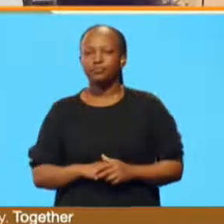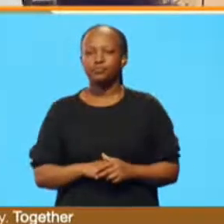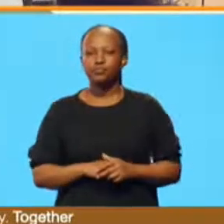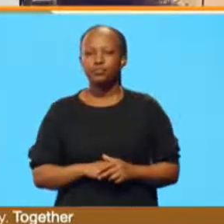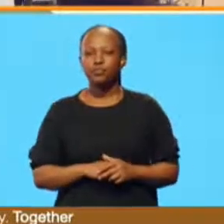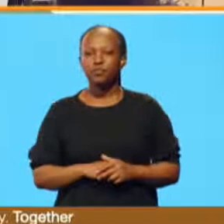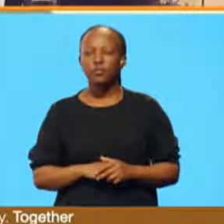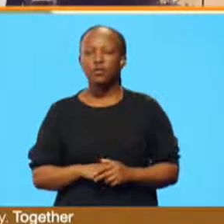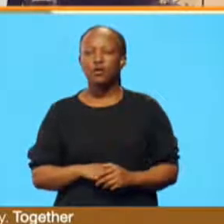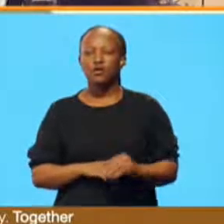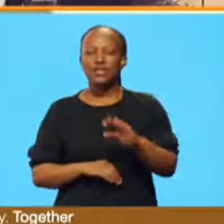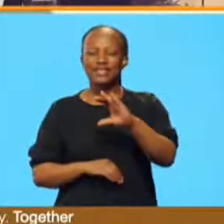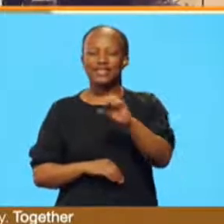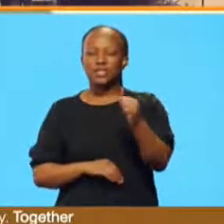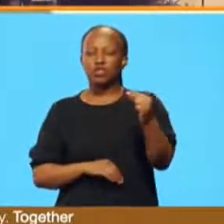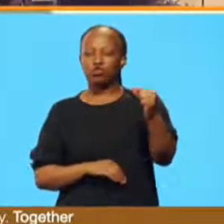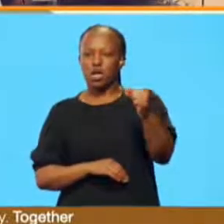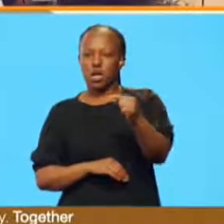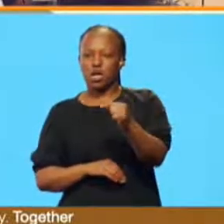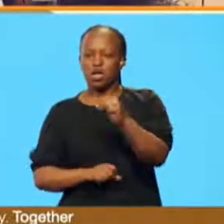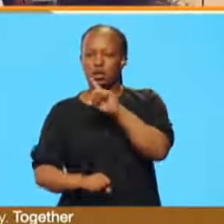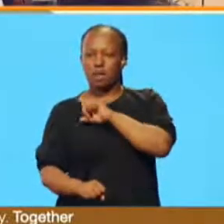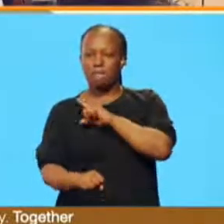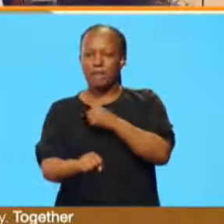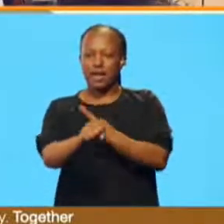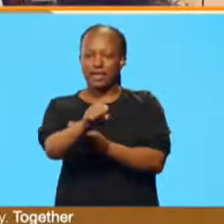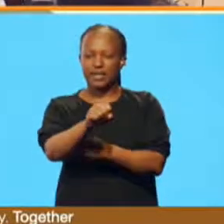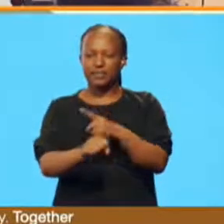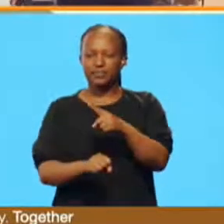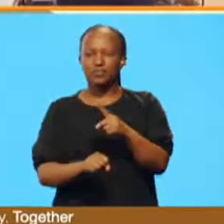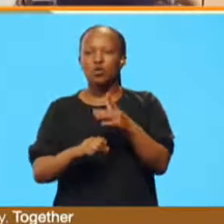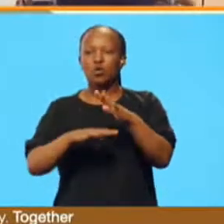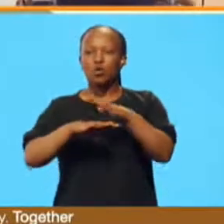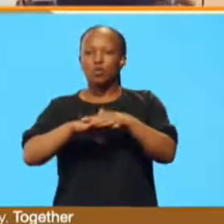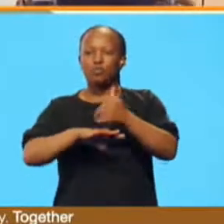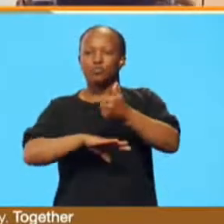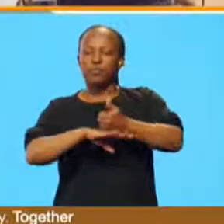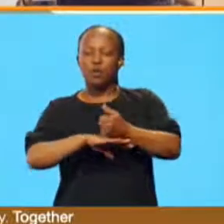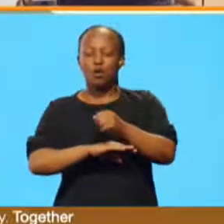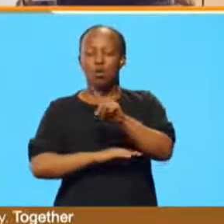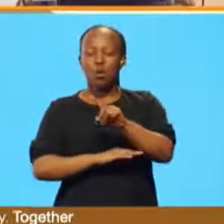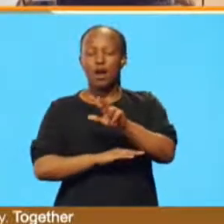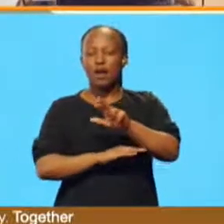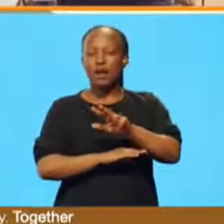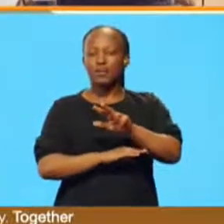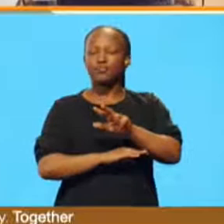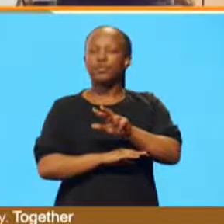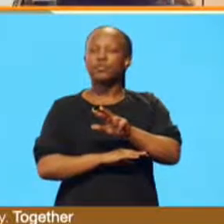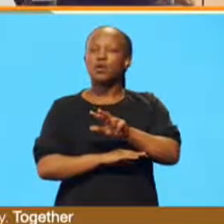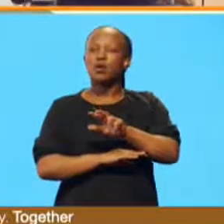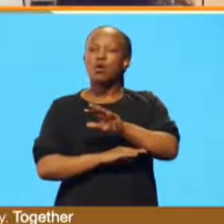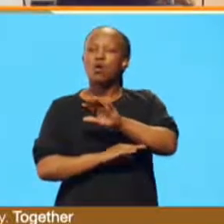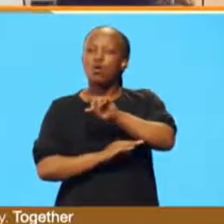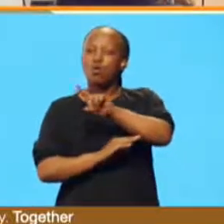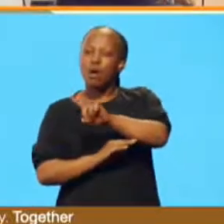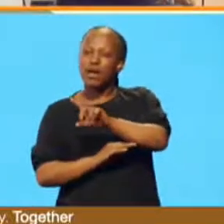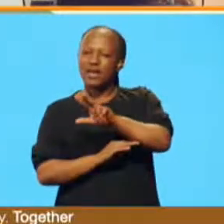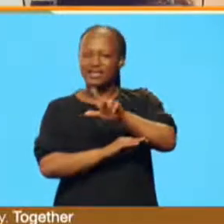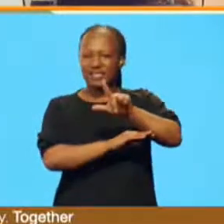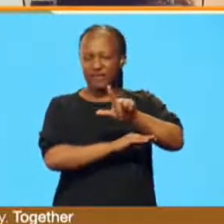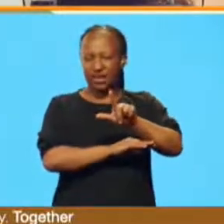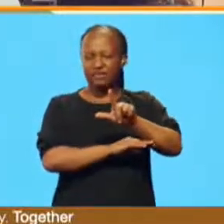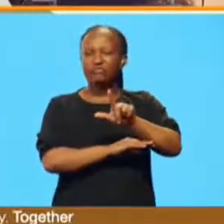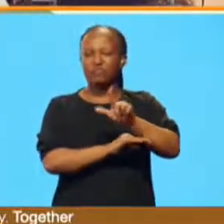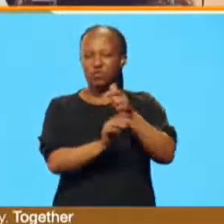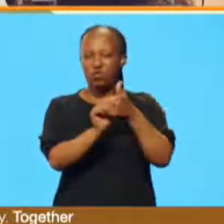next slide, we are established in terms of Section 187 of the Constitution, which requires the CGE to